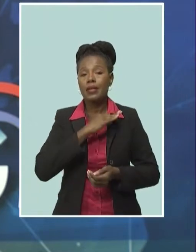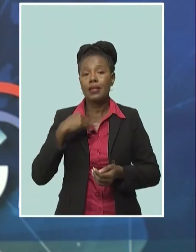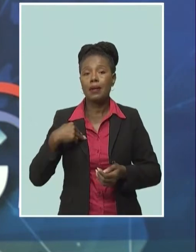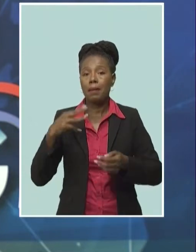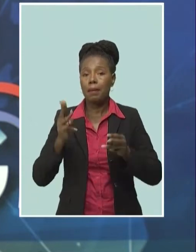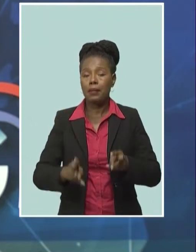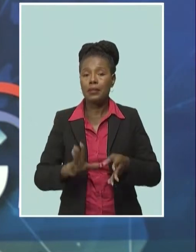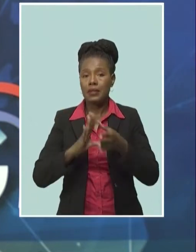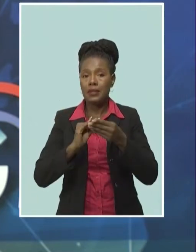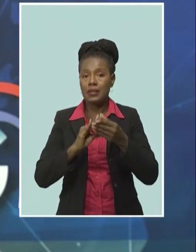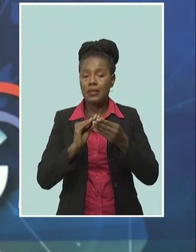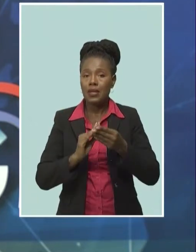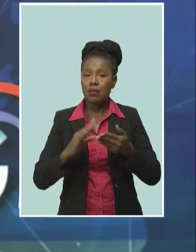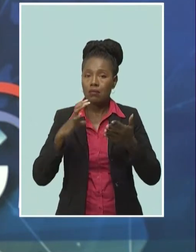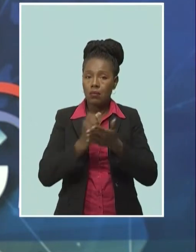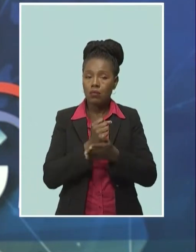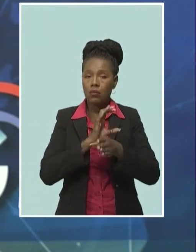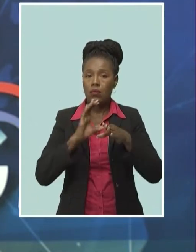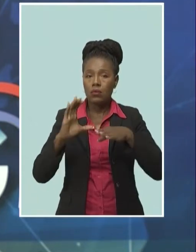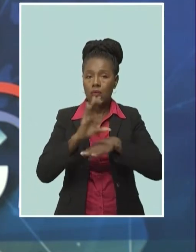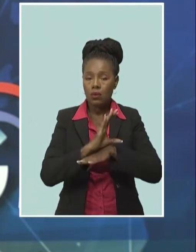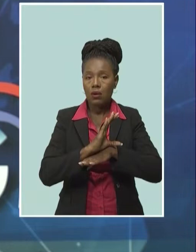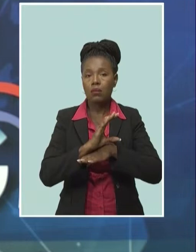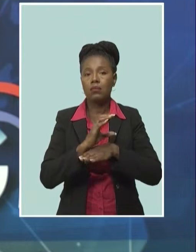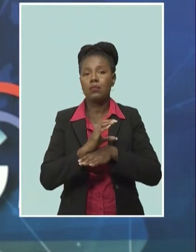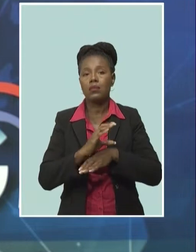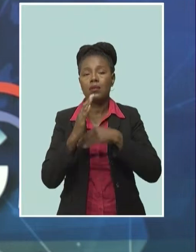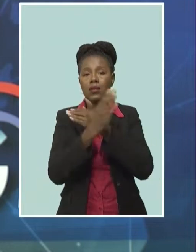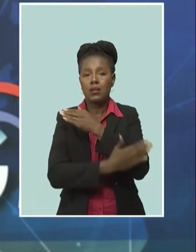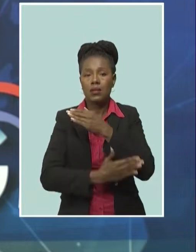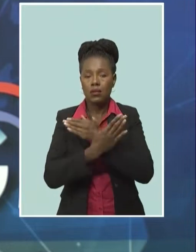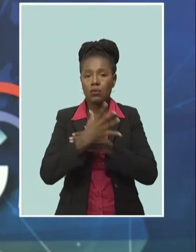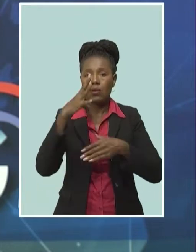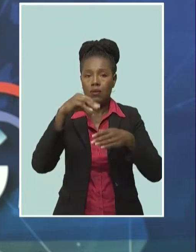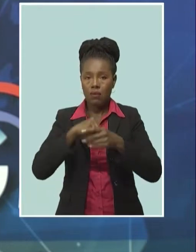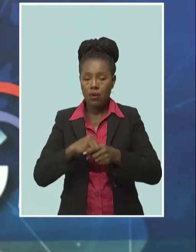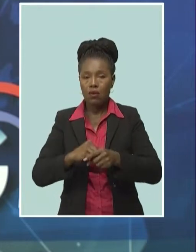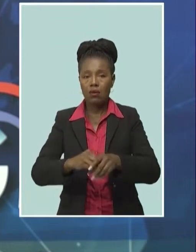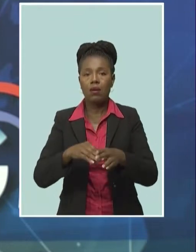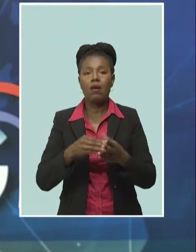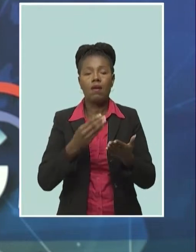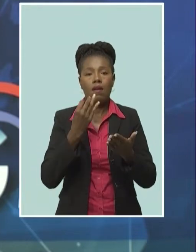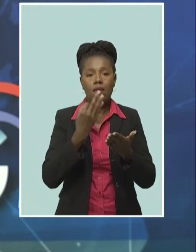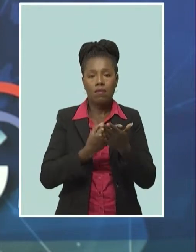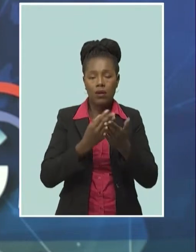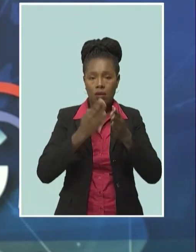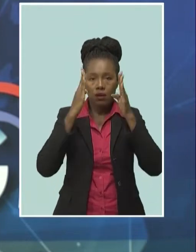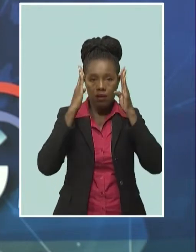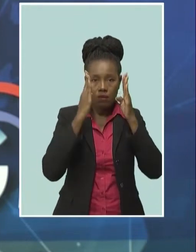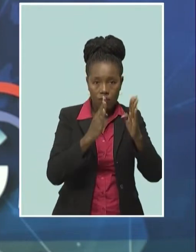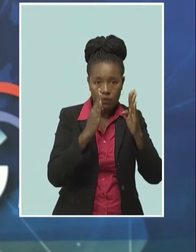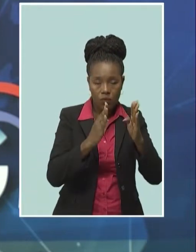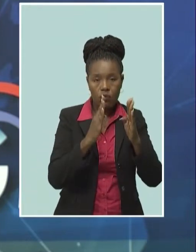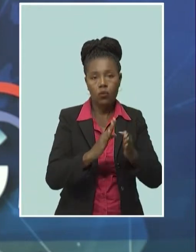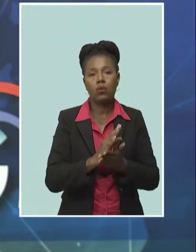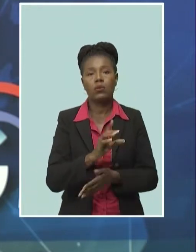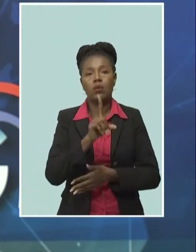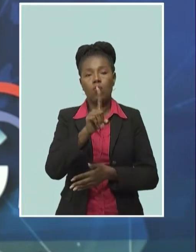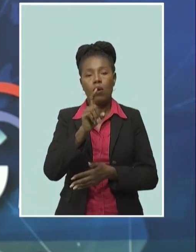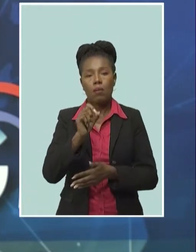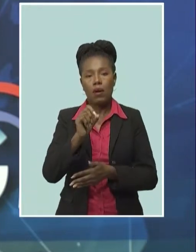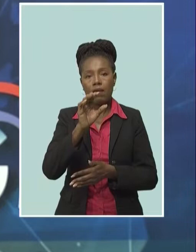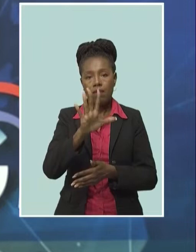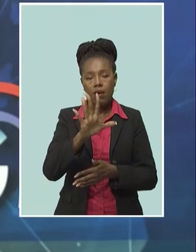for Caribbean countries in signing on to a dedicated development assistance fund of $1.5 billion